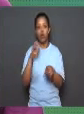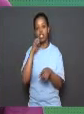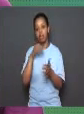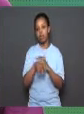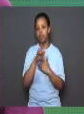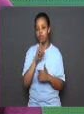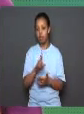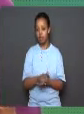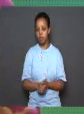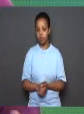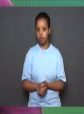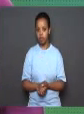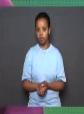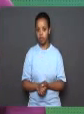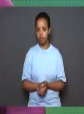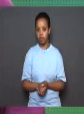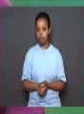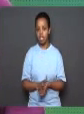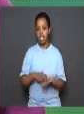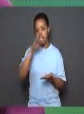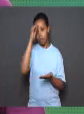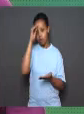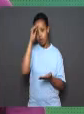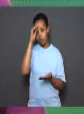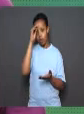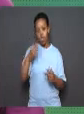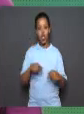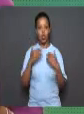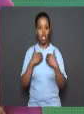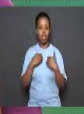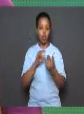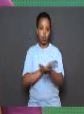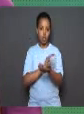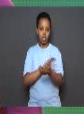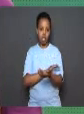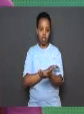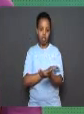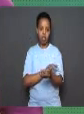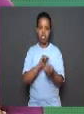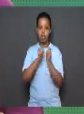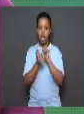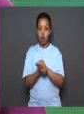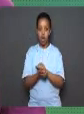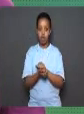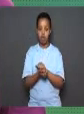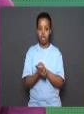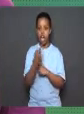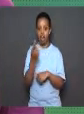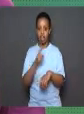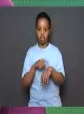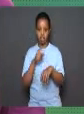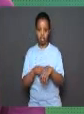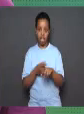enzymes. We learned that in living cells, denaturation can often